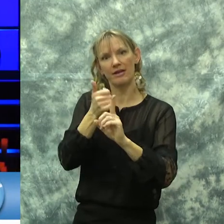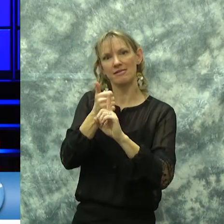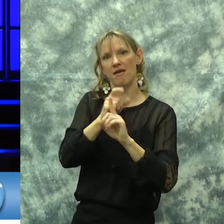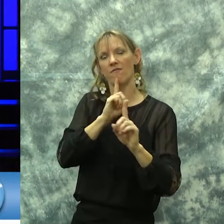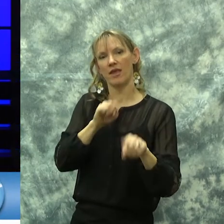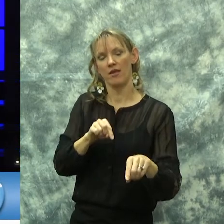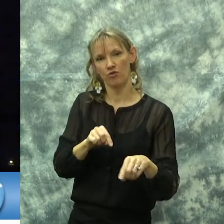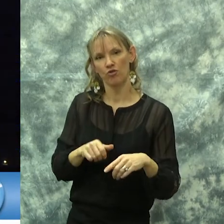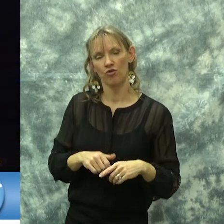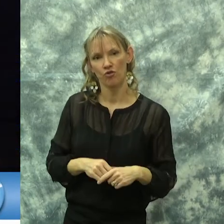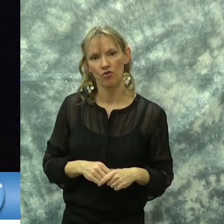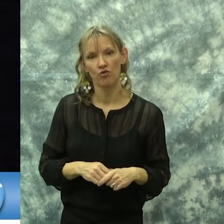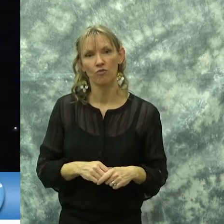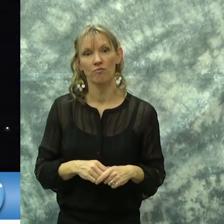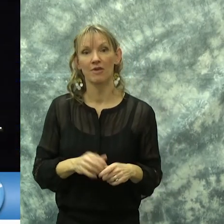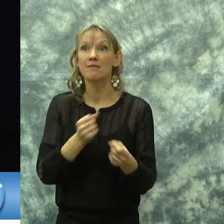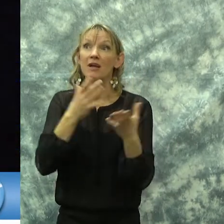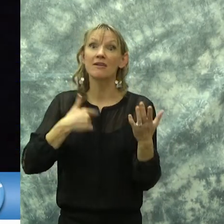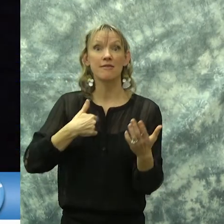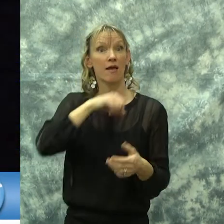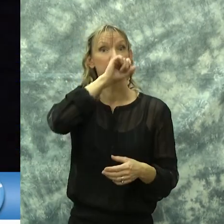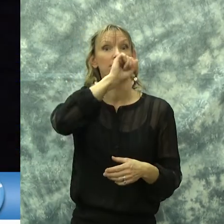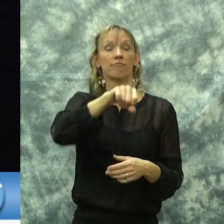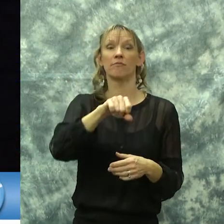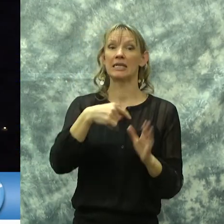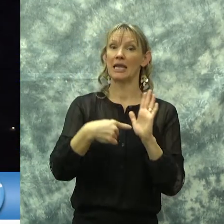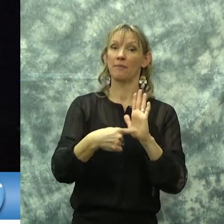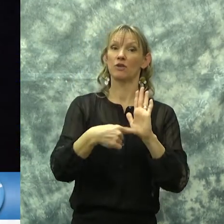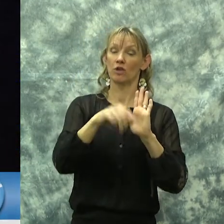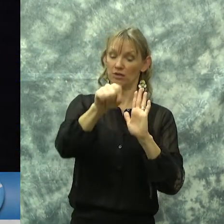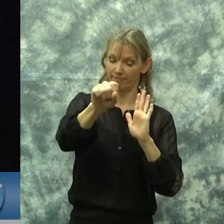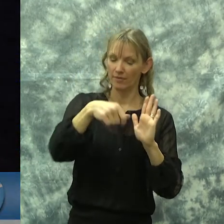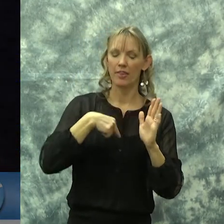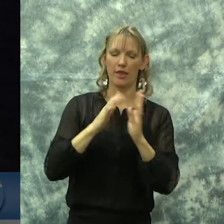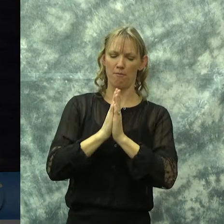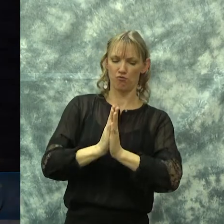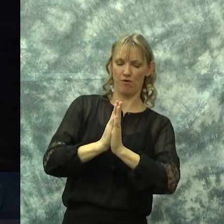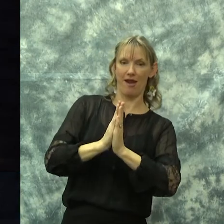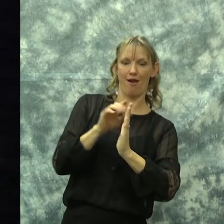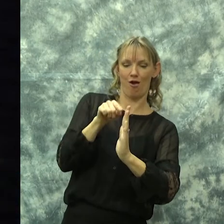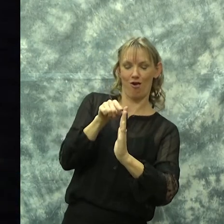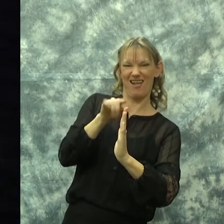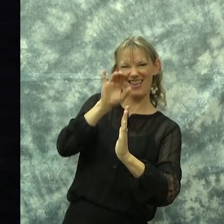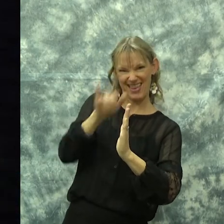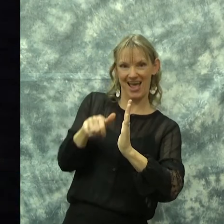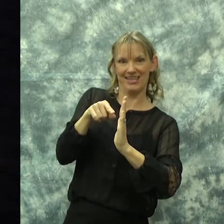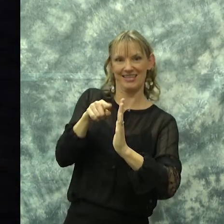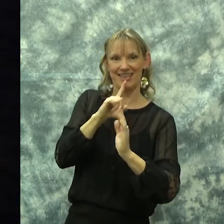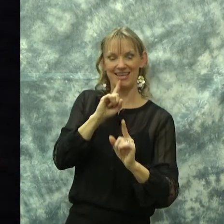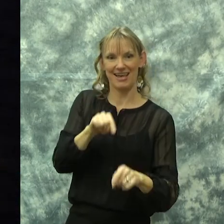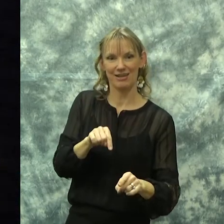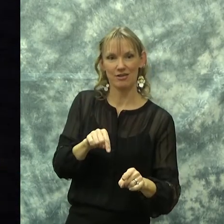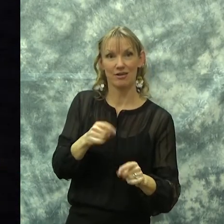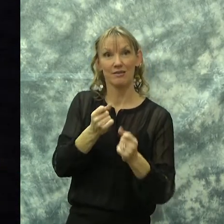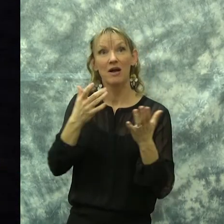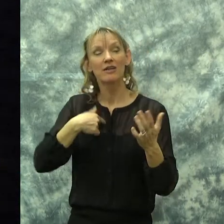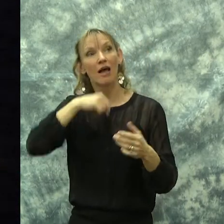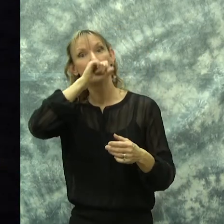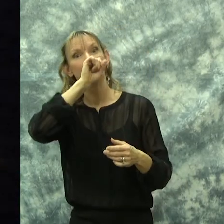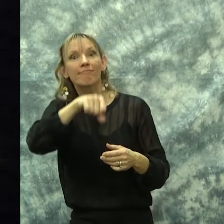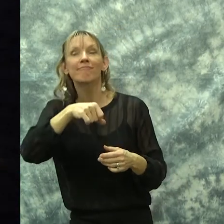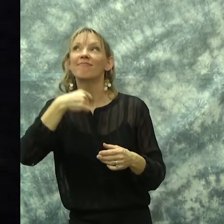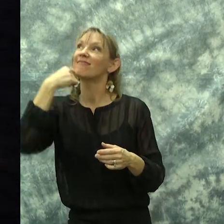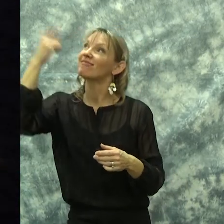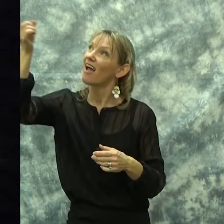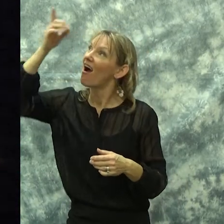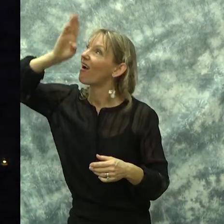the answer. As much as I love the demonstrations, the prayer is really the answer. As much as I may